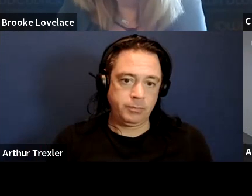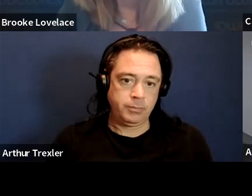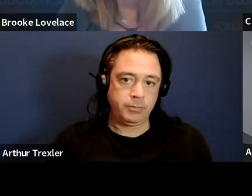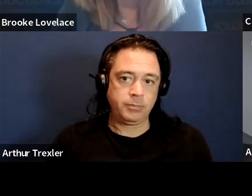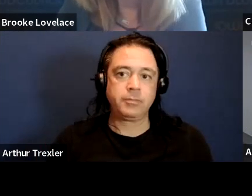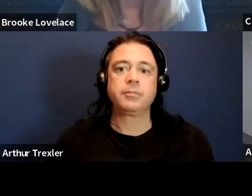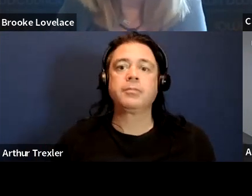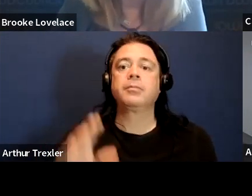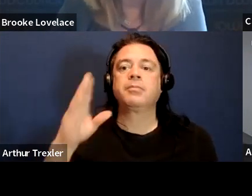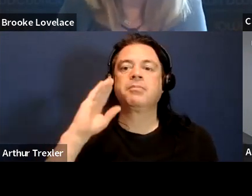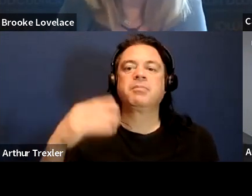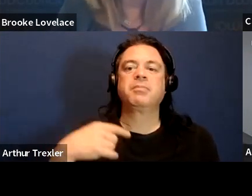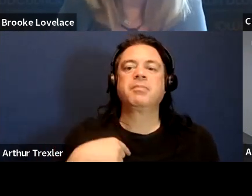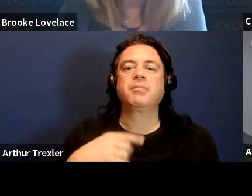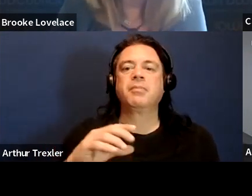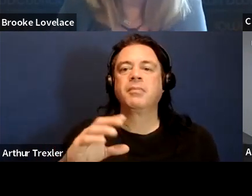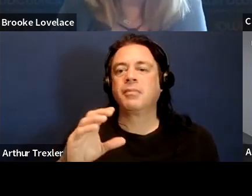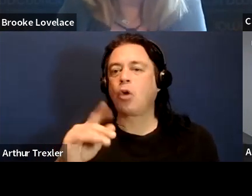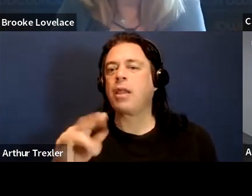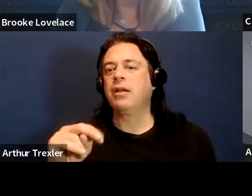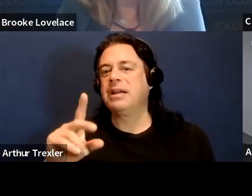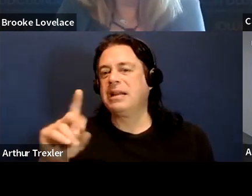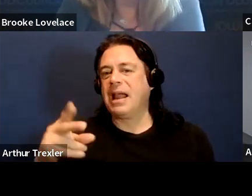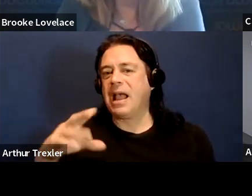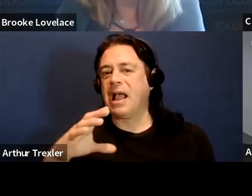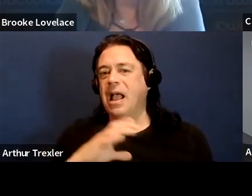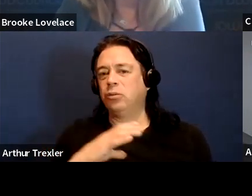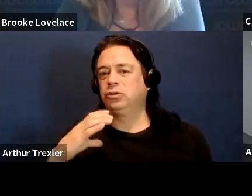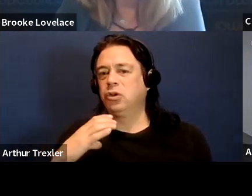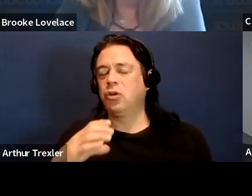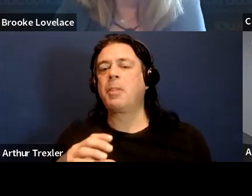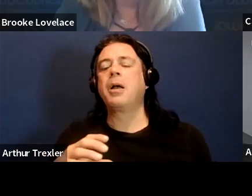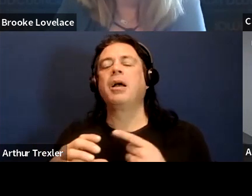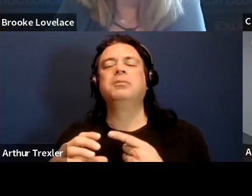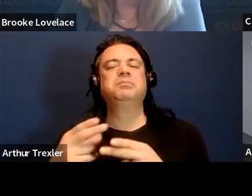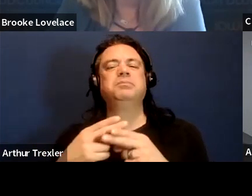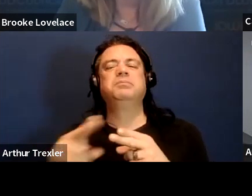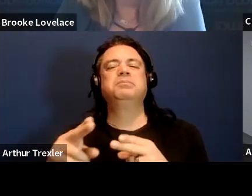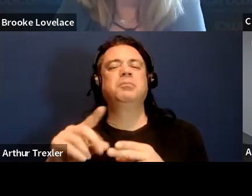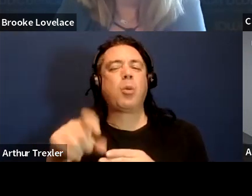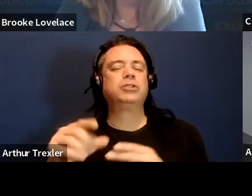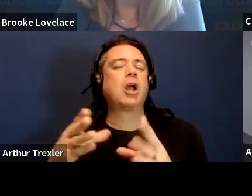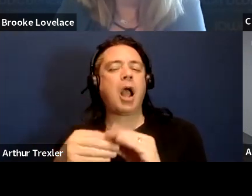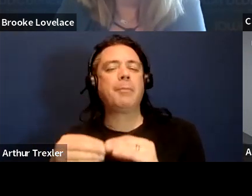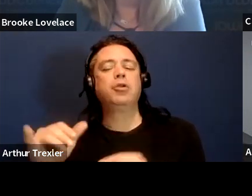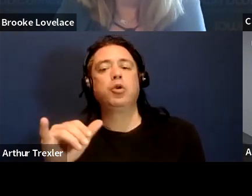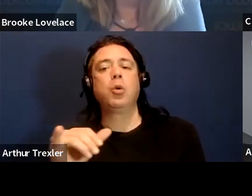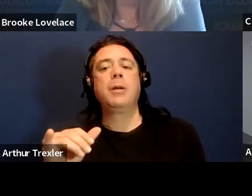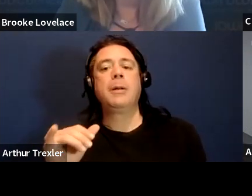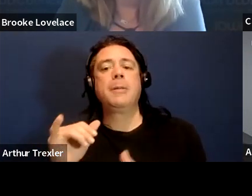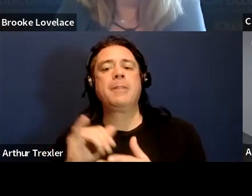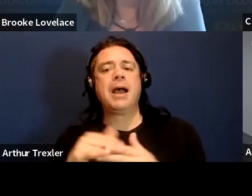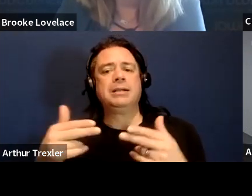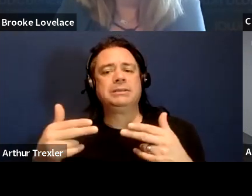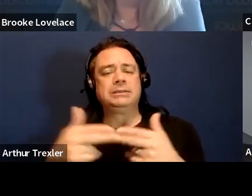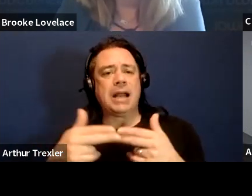Lisa, hi, this is Carlin Crow from the DD Council. Just a quick question, might be kind of a comment too. The slide,